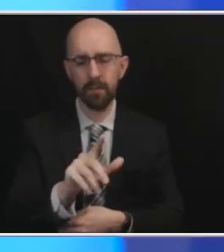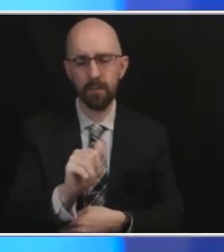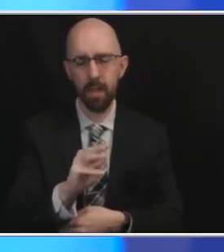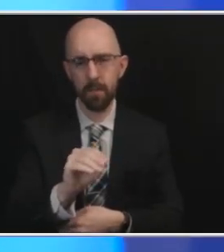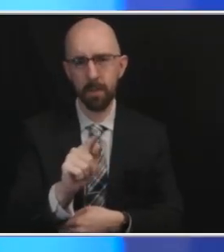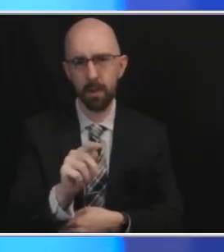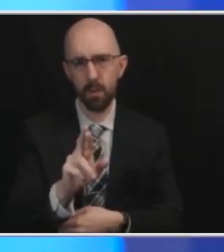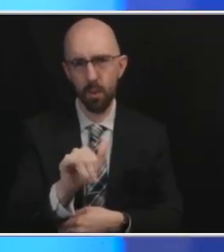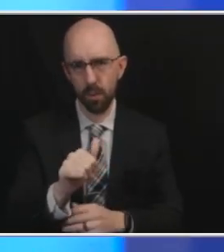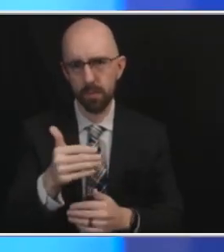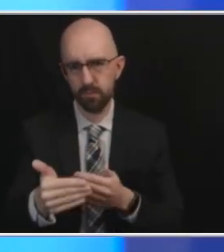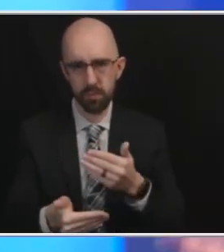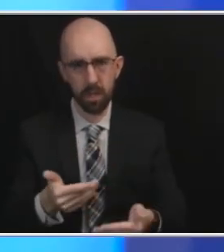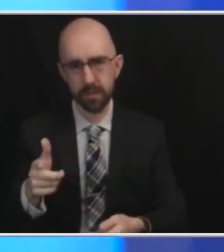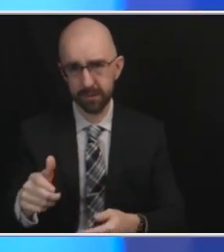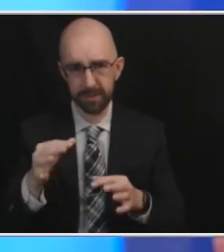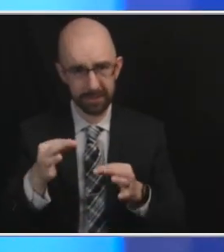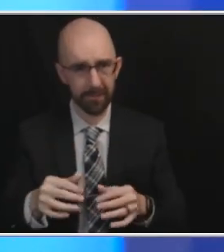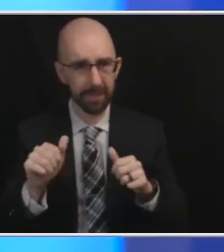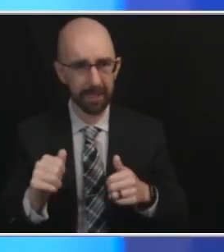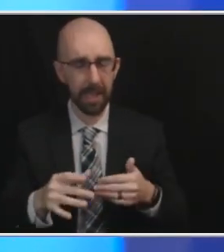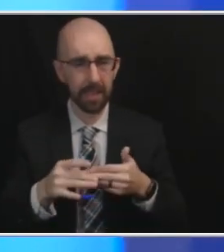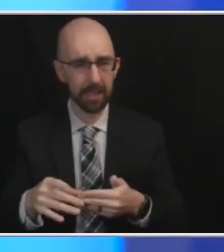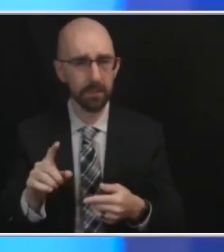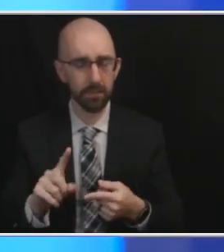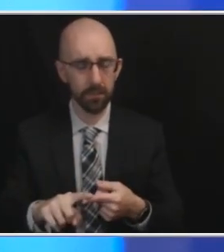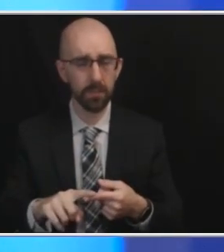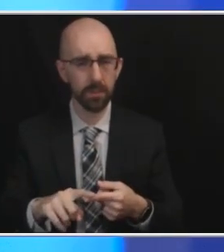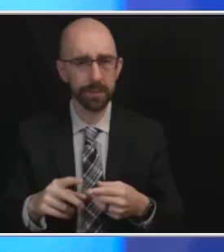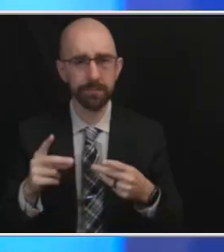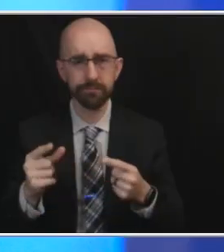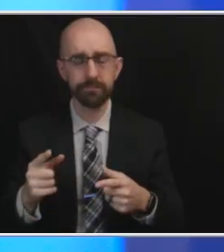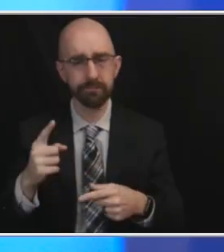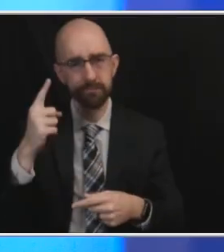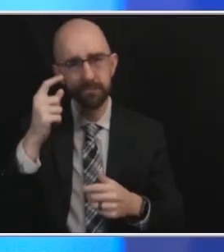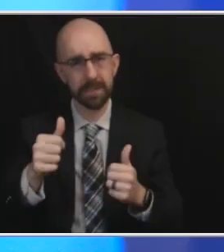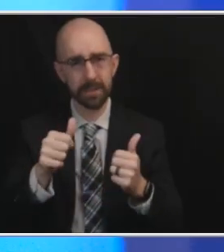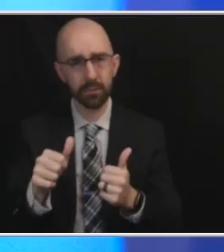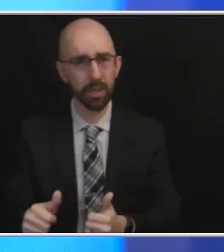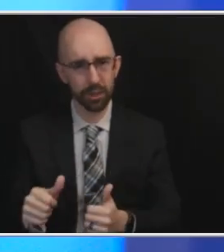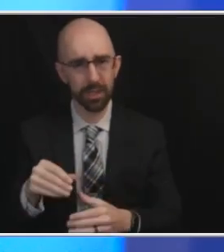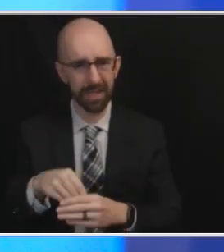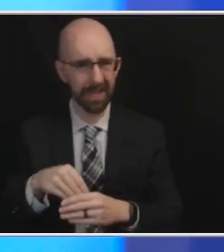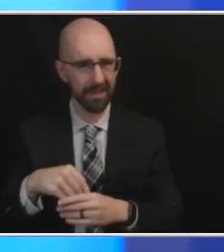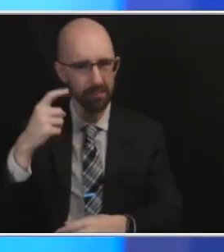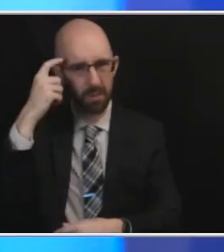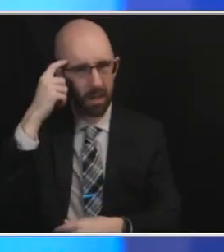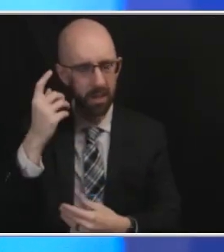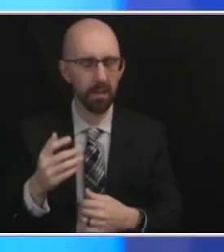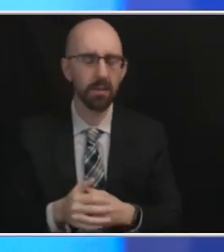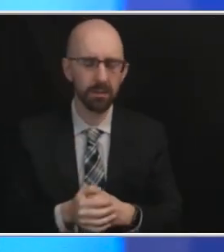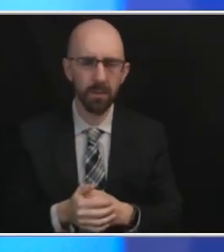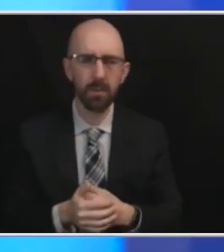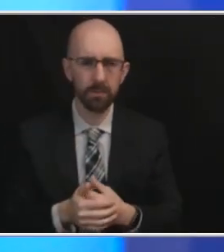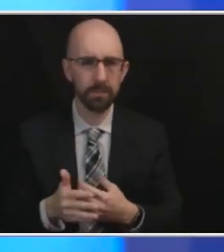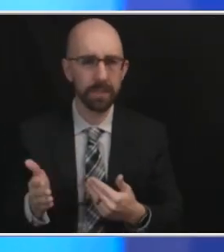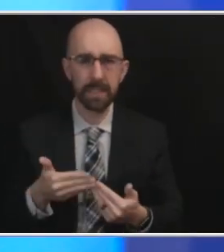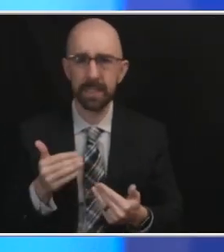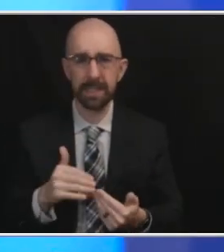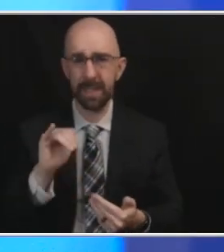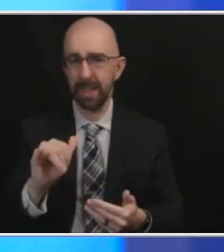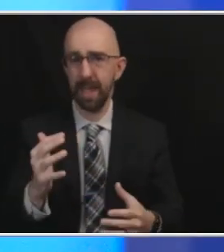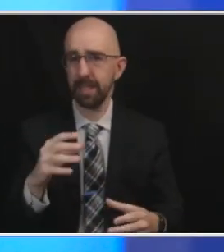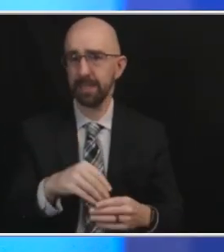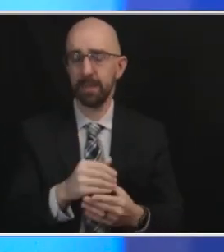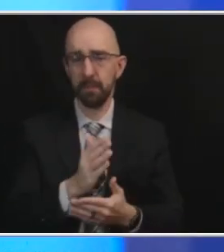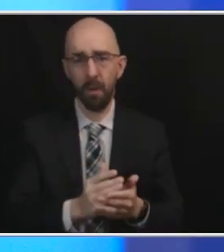definitely can lead to rapid deterioration in various parts of the brain. So easily, that's a piece, but we don't know how much the